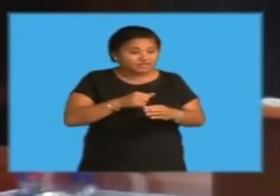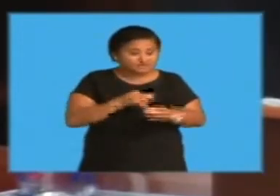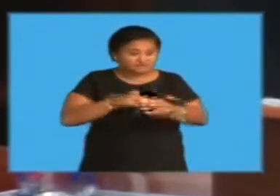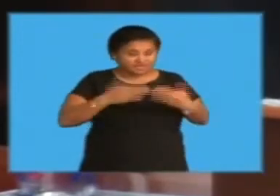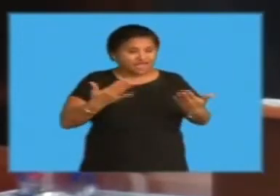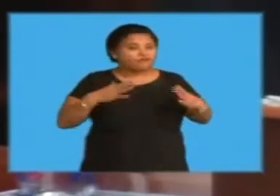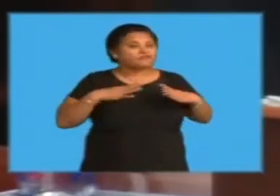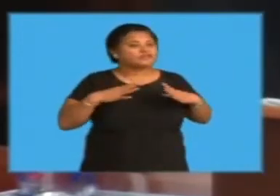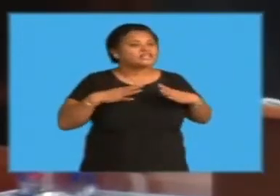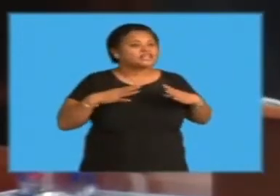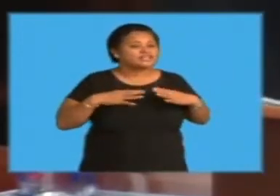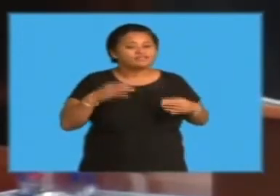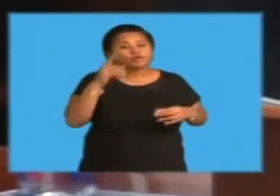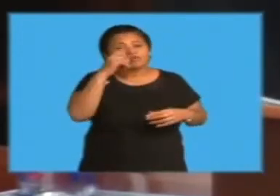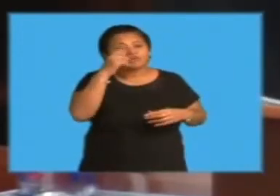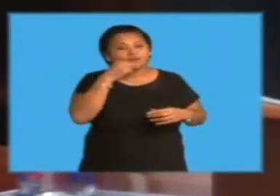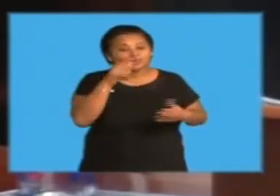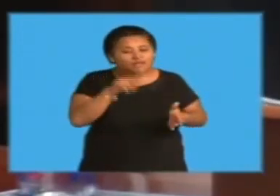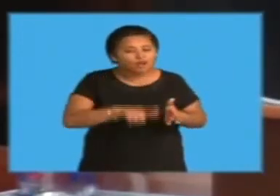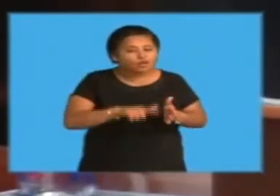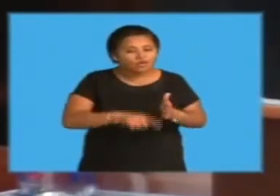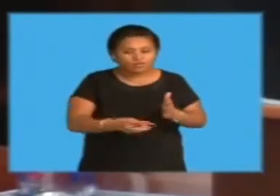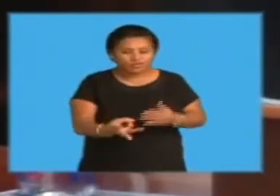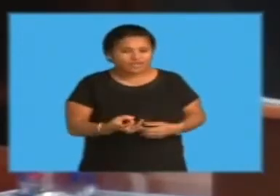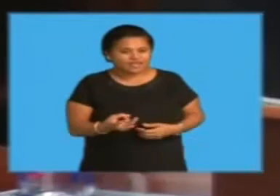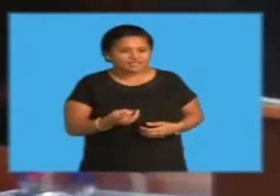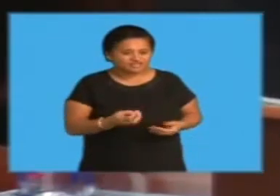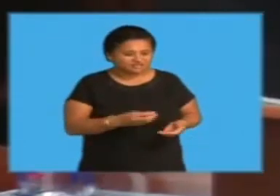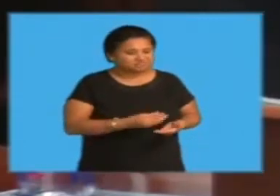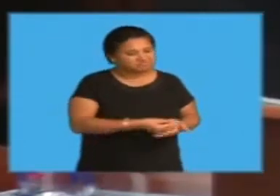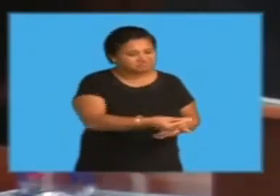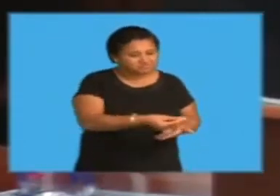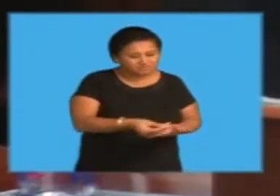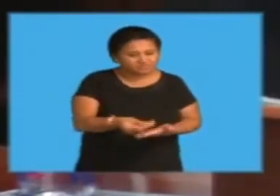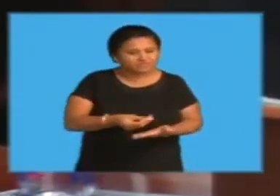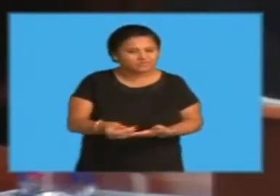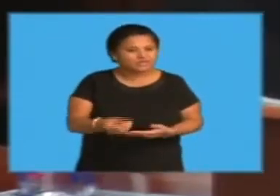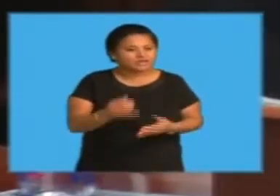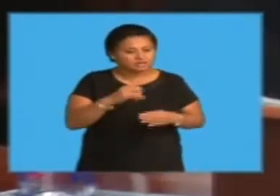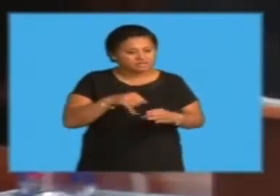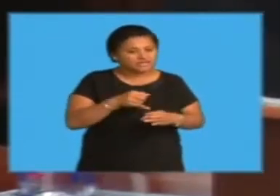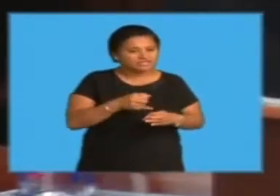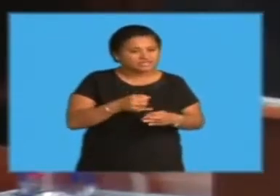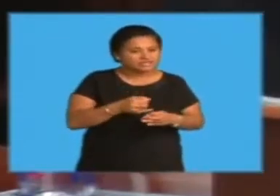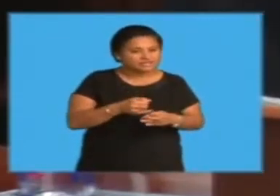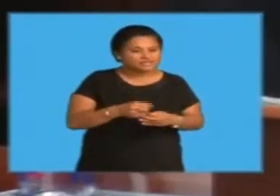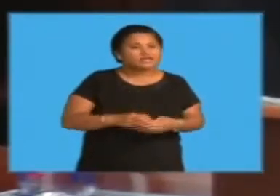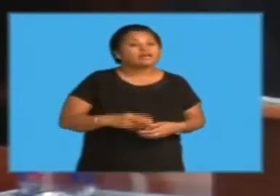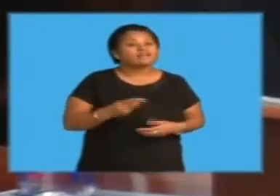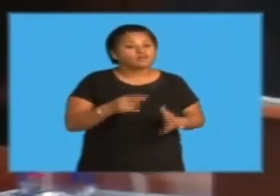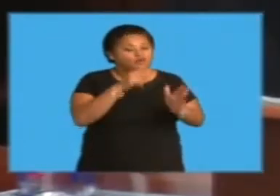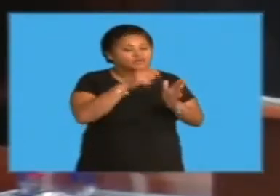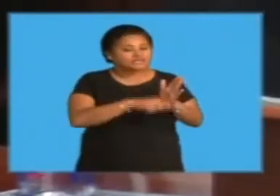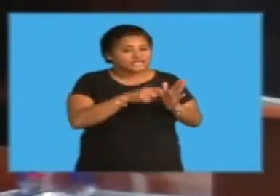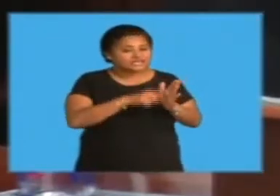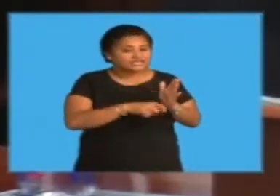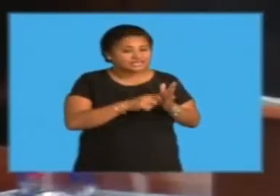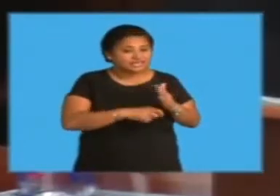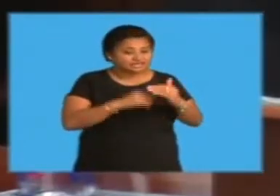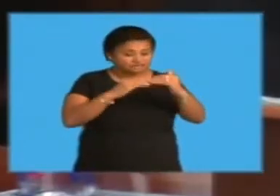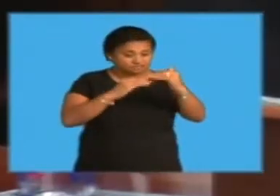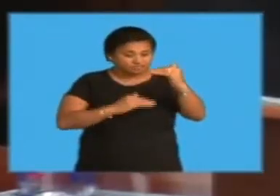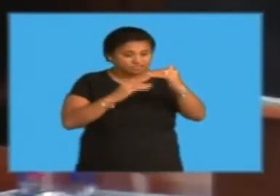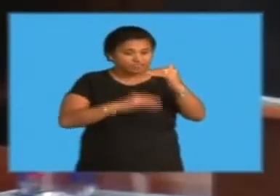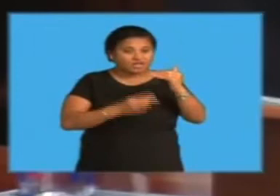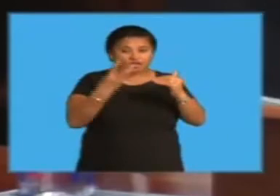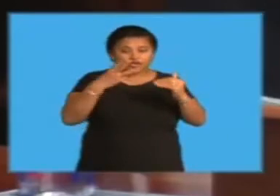Fijians with low incomes. Raising the income tax exemption to the first $30,000 and the consequent overall taxation reductions have